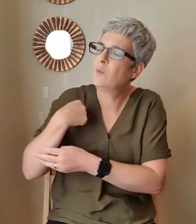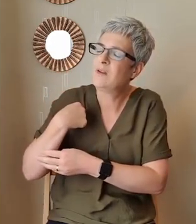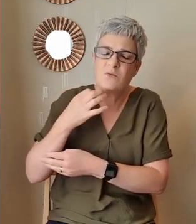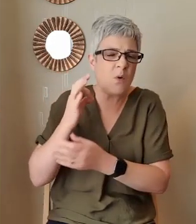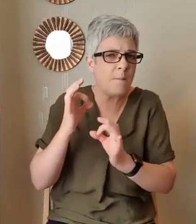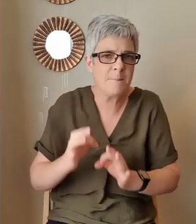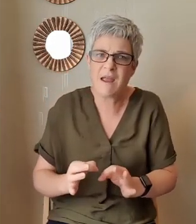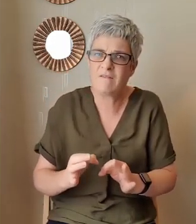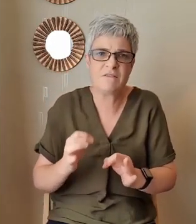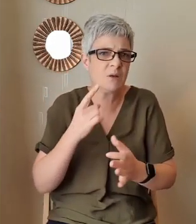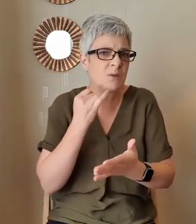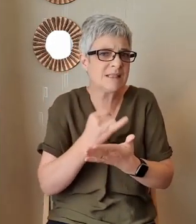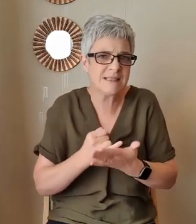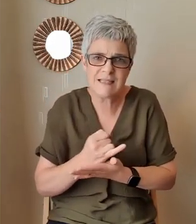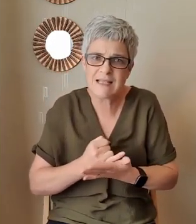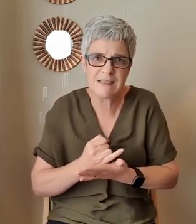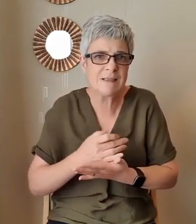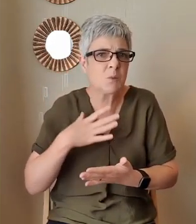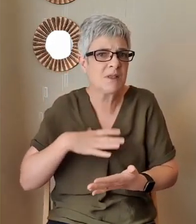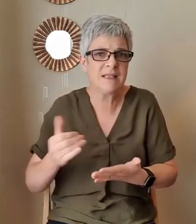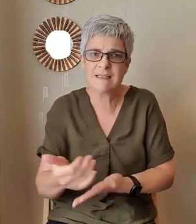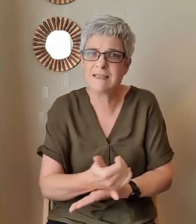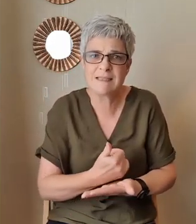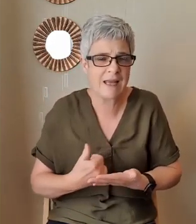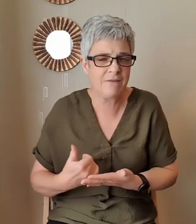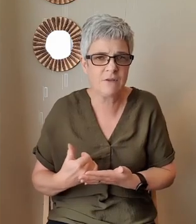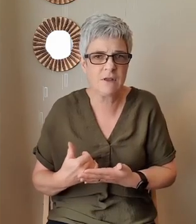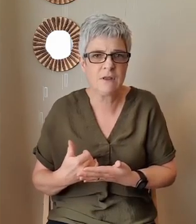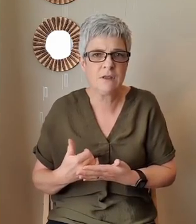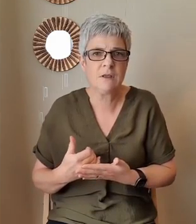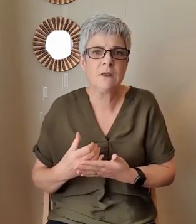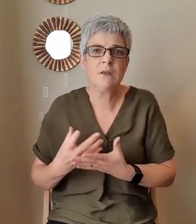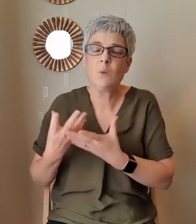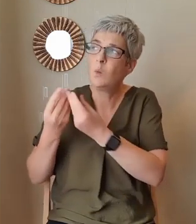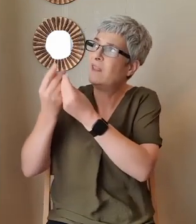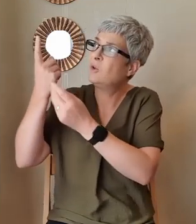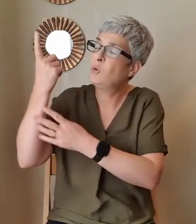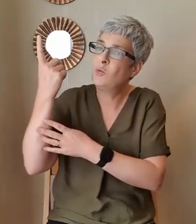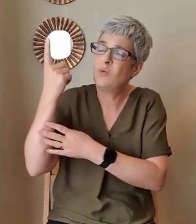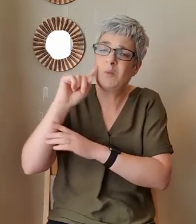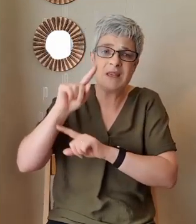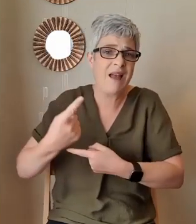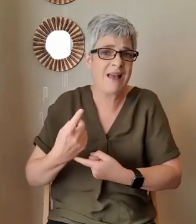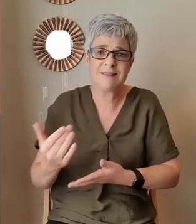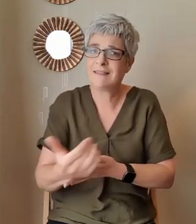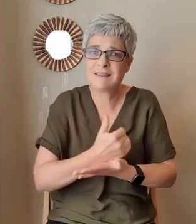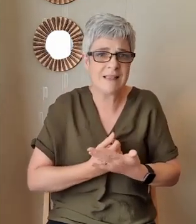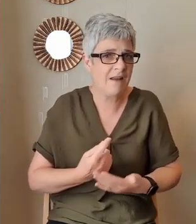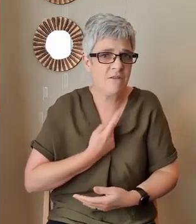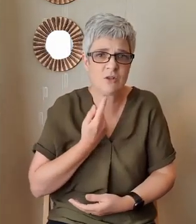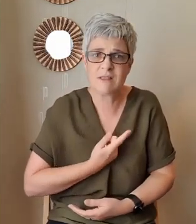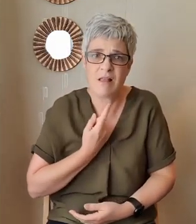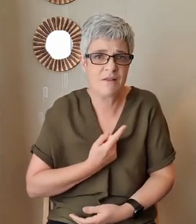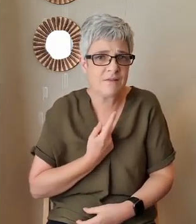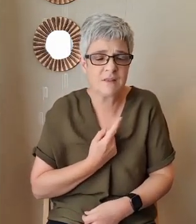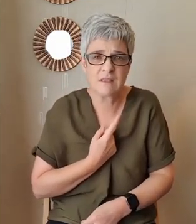we are imperfect, we are sinners needing saved. Before you, we cannot do anything to save ourselves,